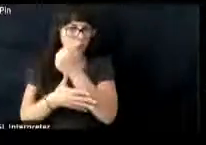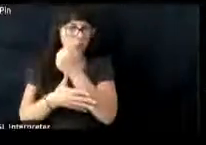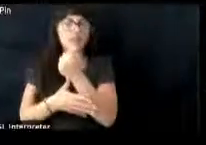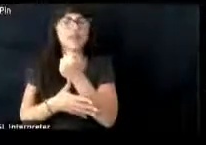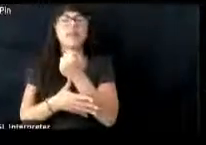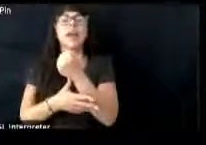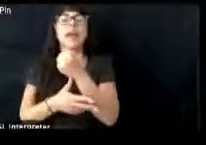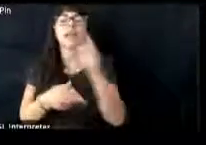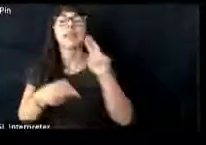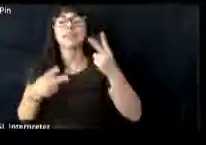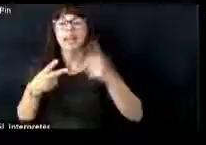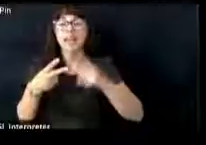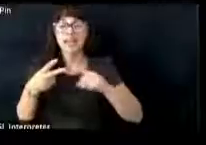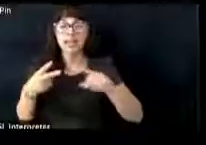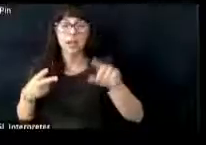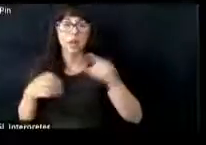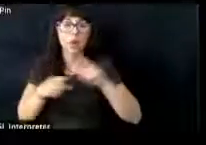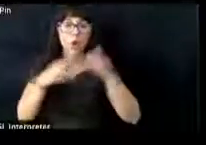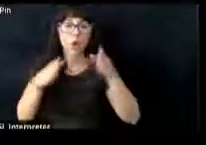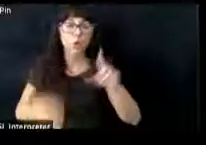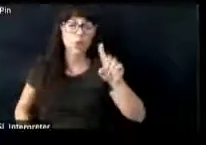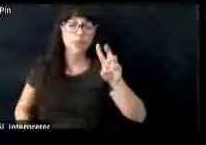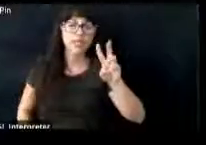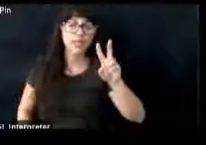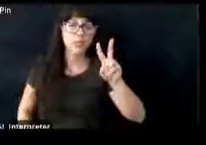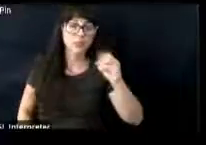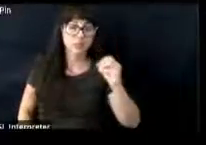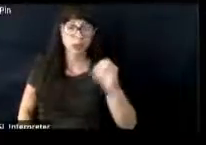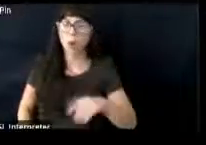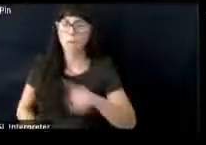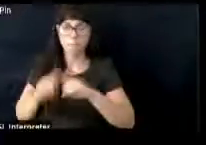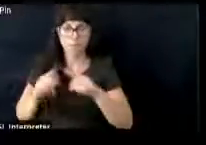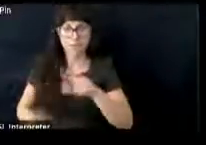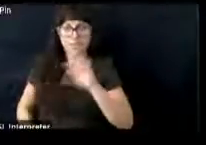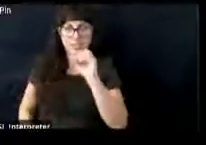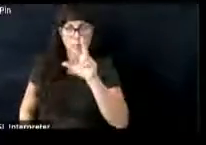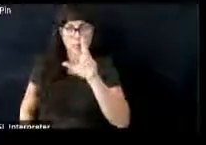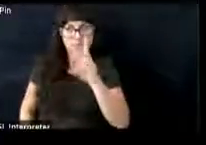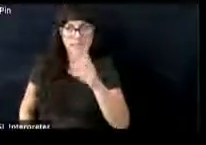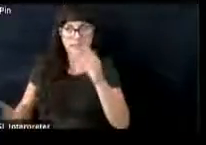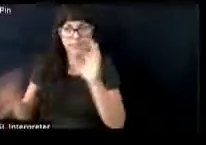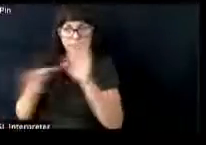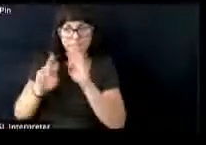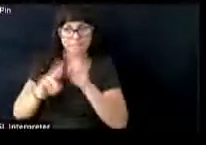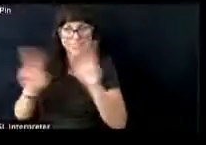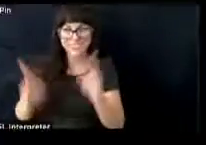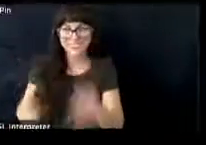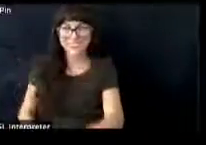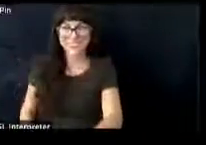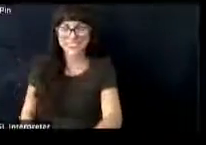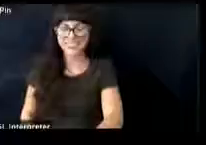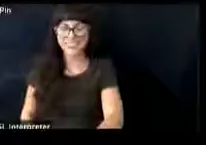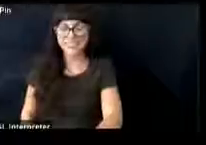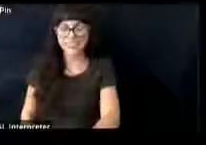caller 1620. So right now will be 036. I will be promoting you now.